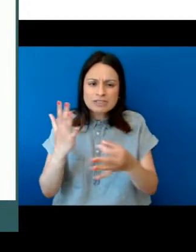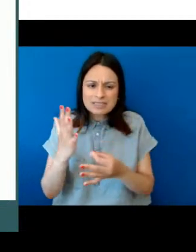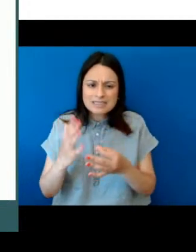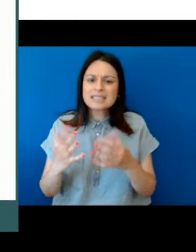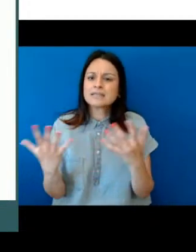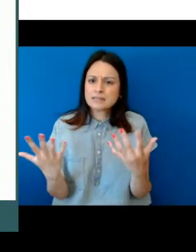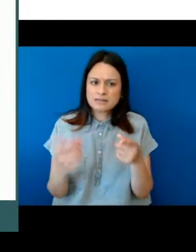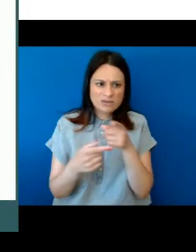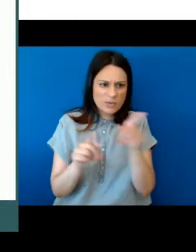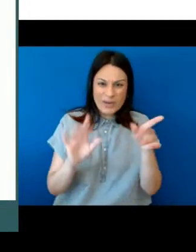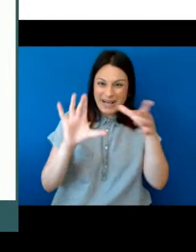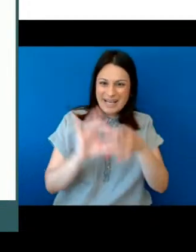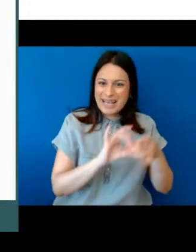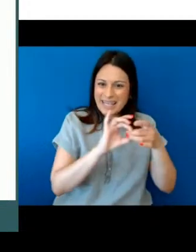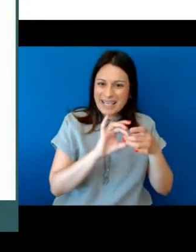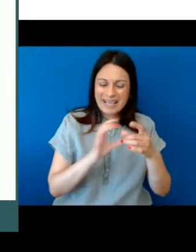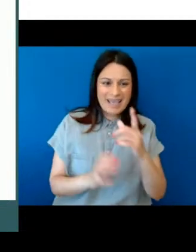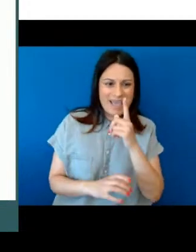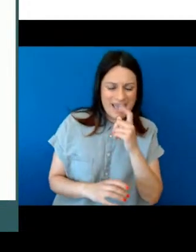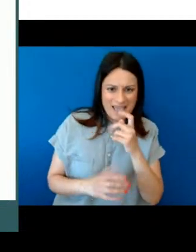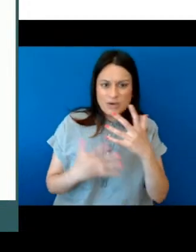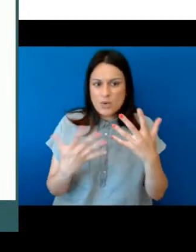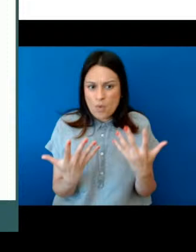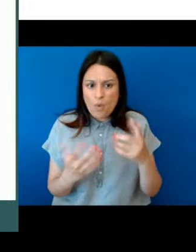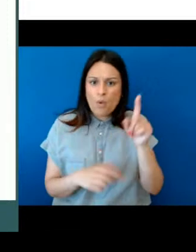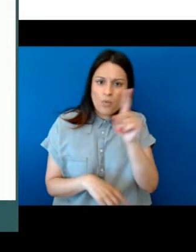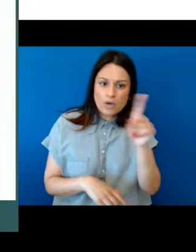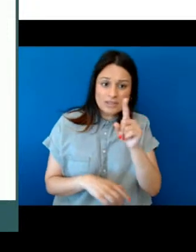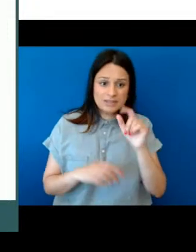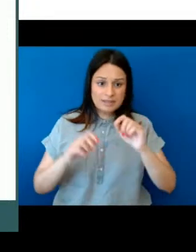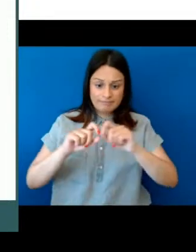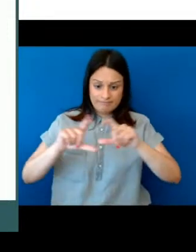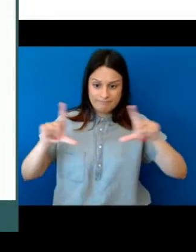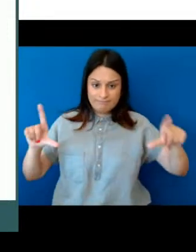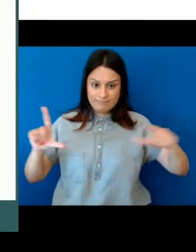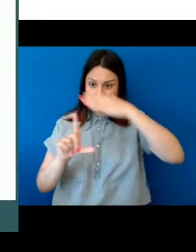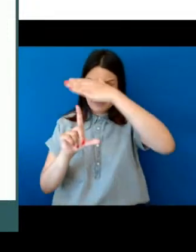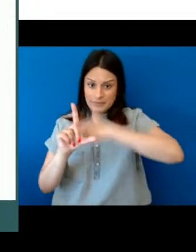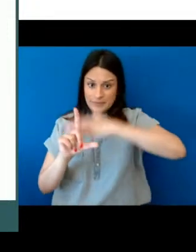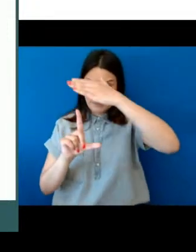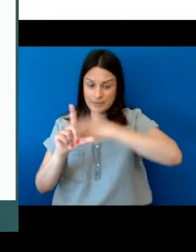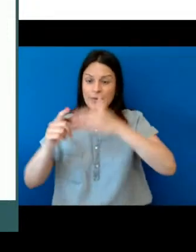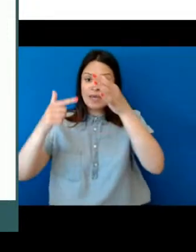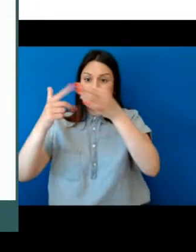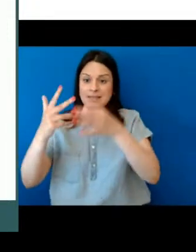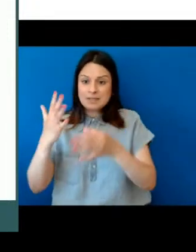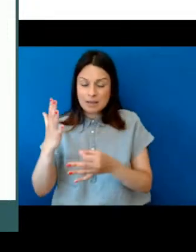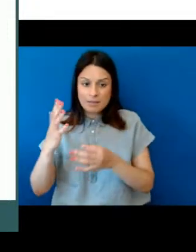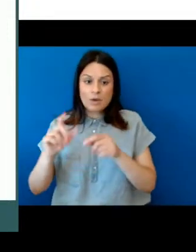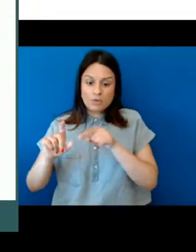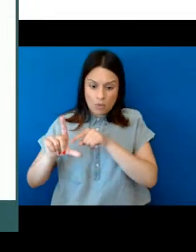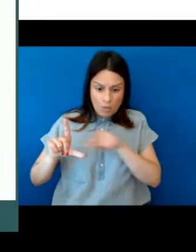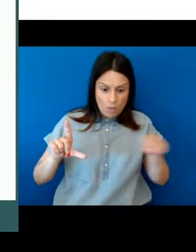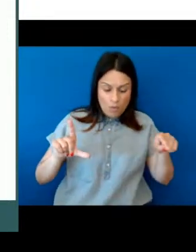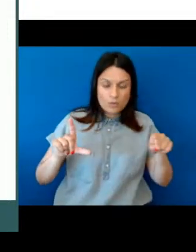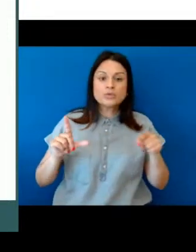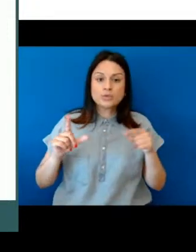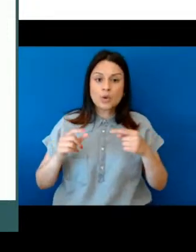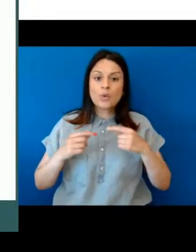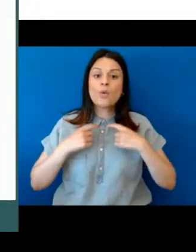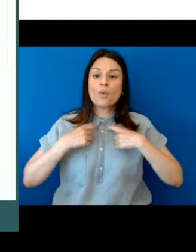they plot symptoms against the amount of eosinophilic inflammation in the lower